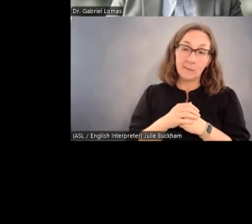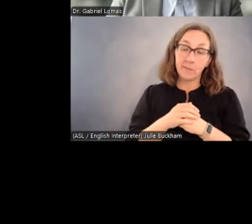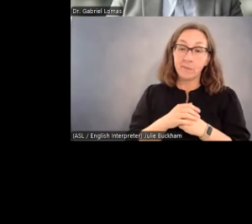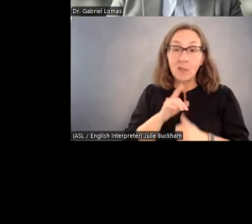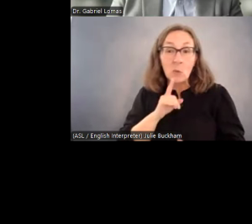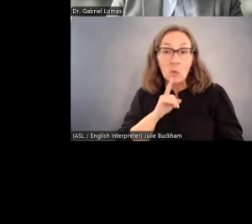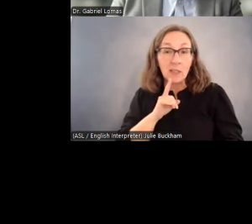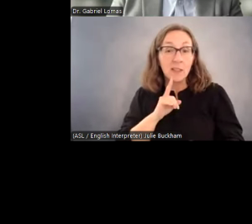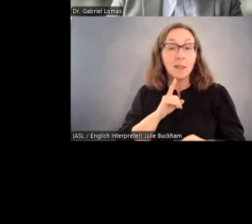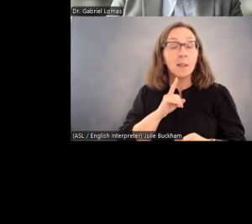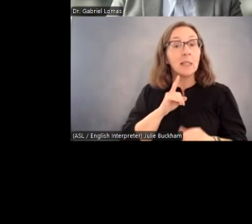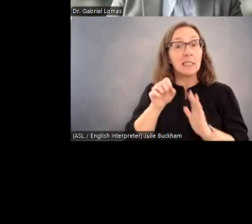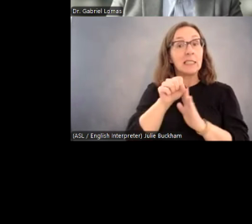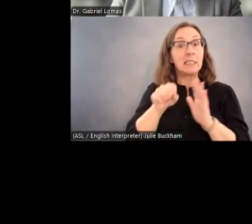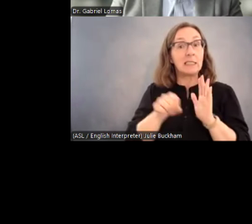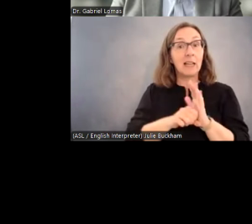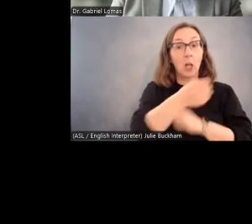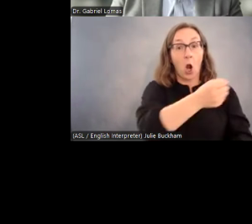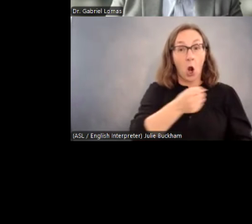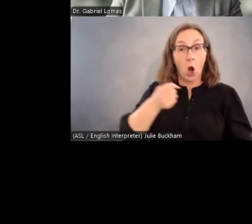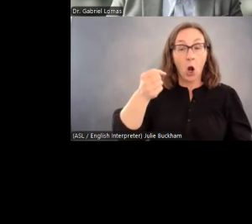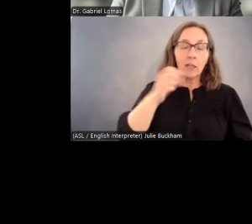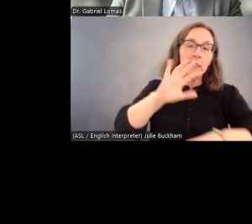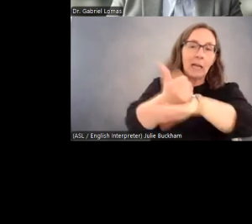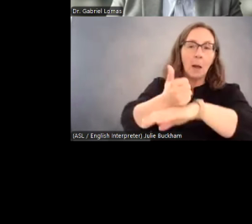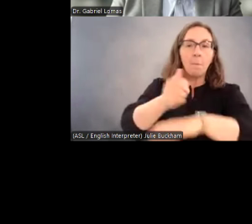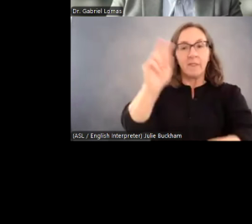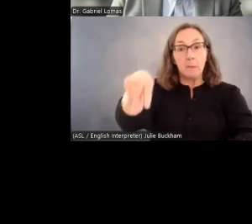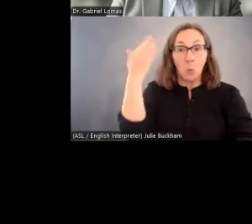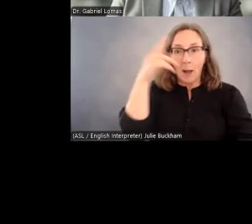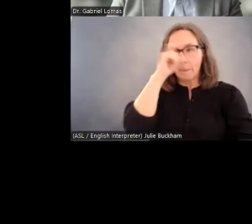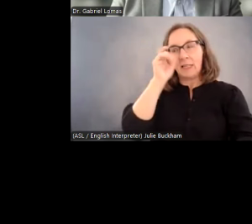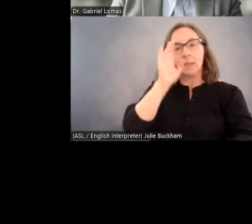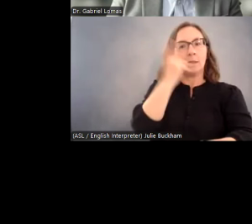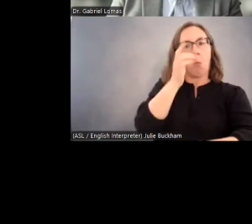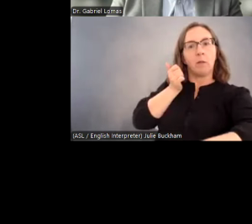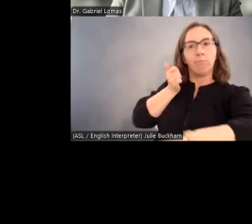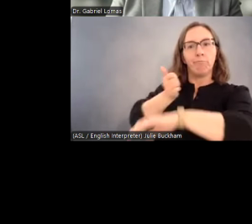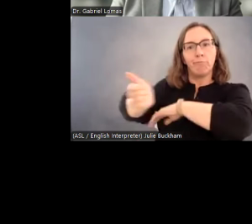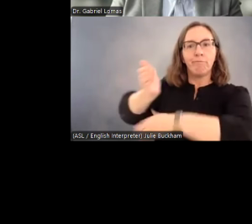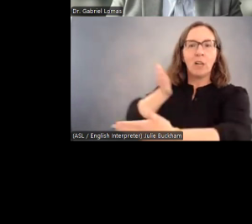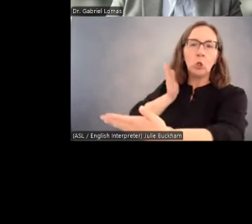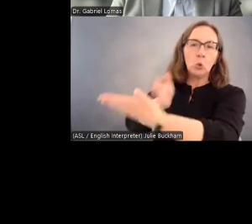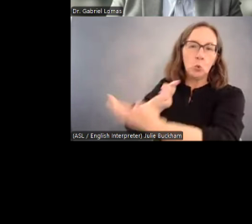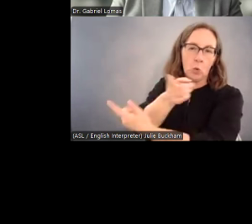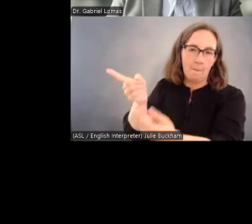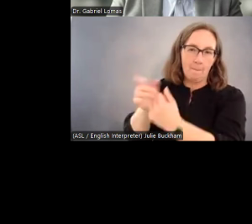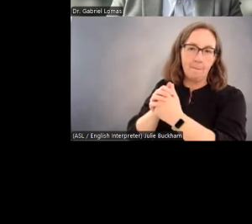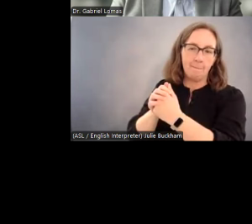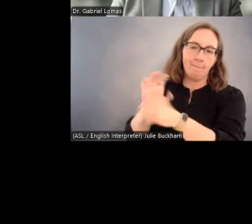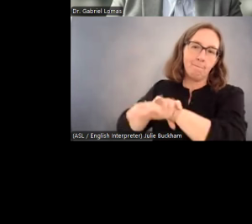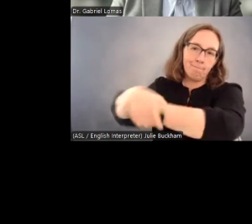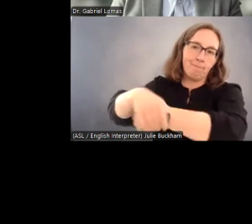are providing video phones because of lawsuits, and that's why it's occurring. So when the video phones are